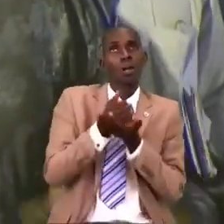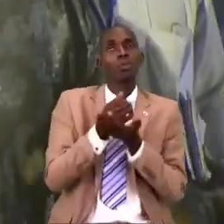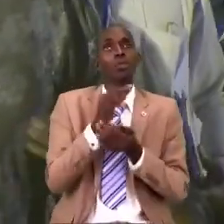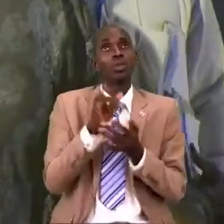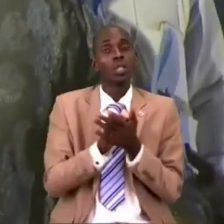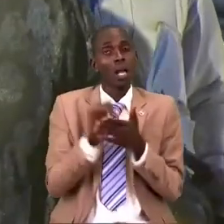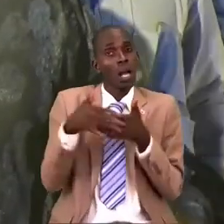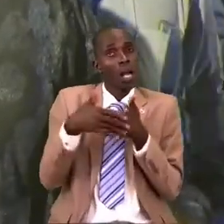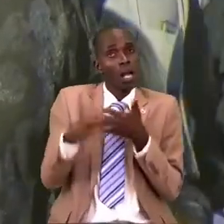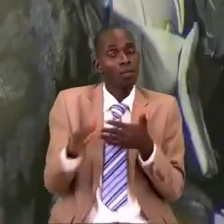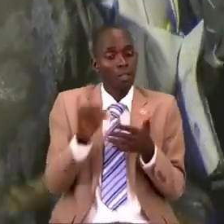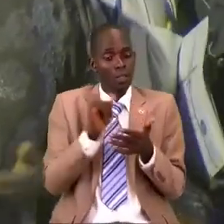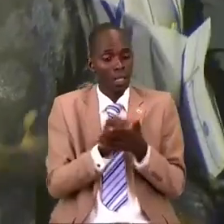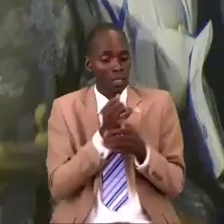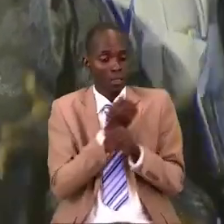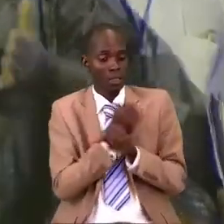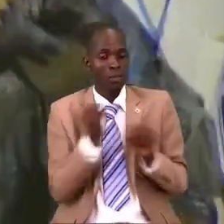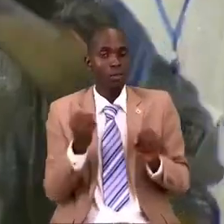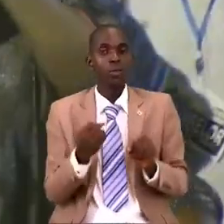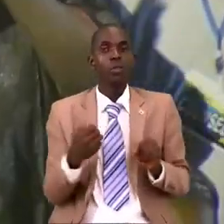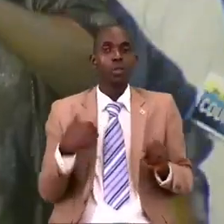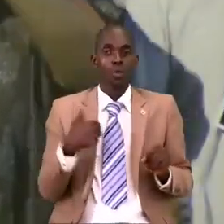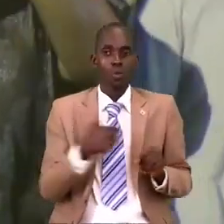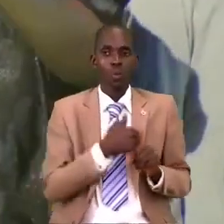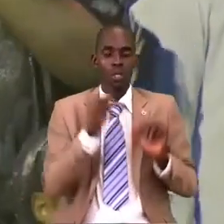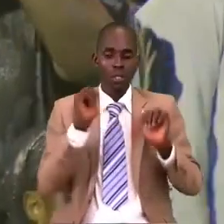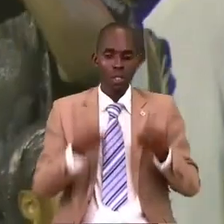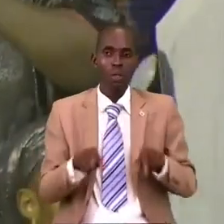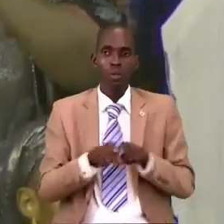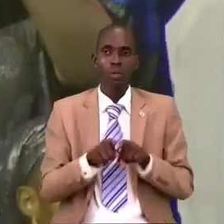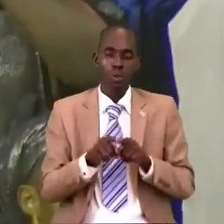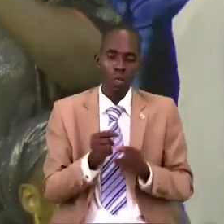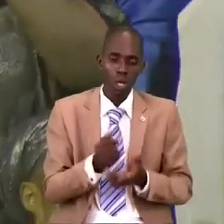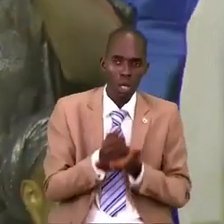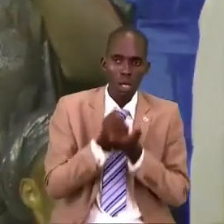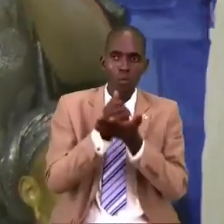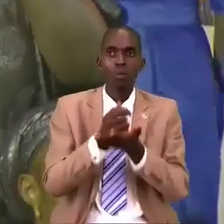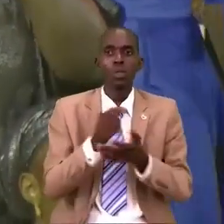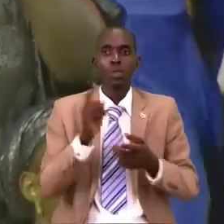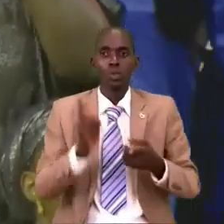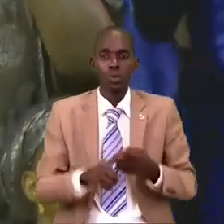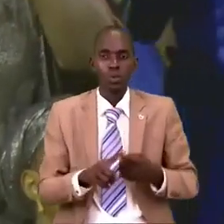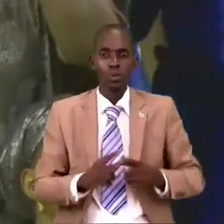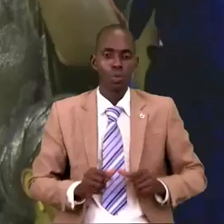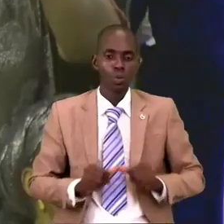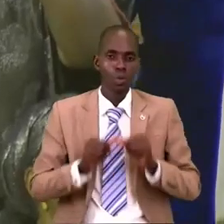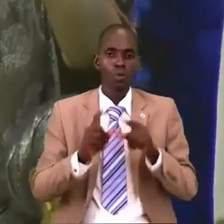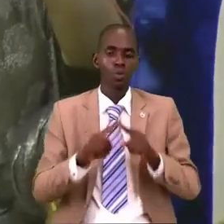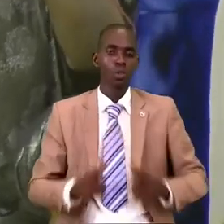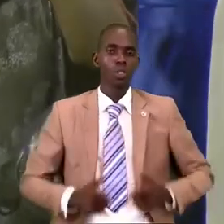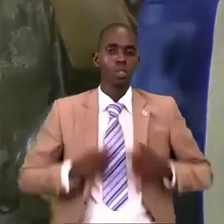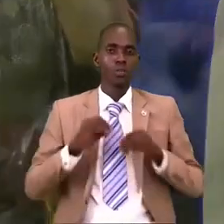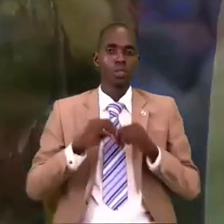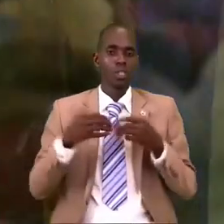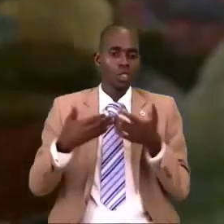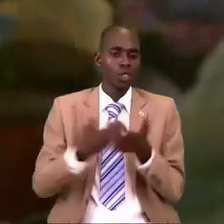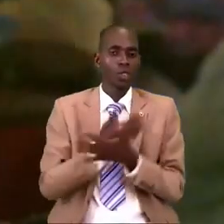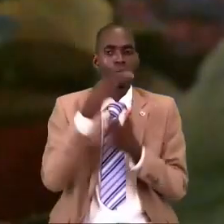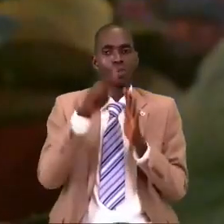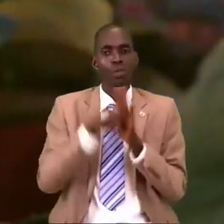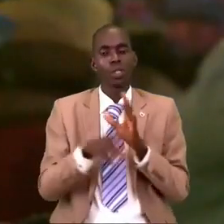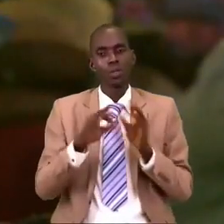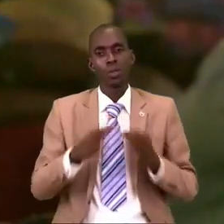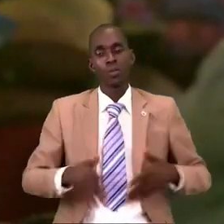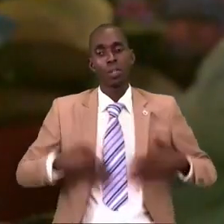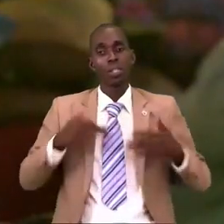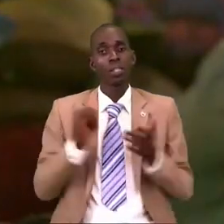That whatever you were before, you'll not be like that again. You're standing up now. As you stand up, confess to the